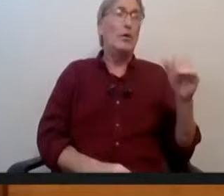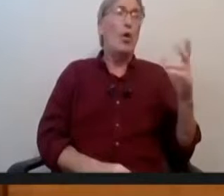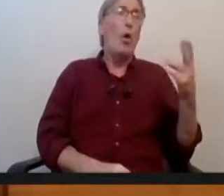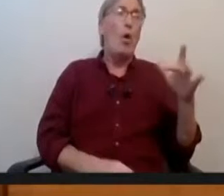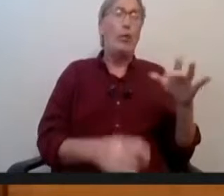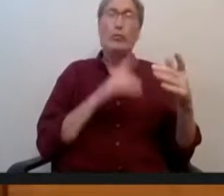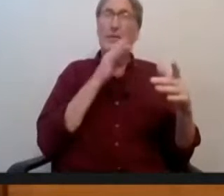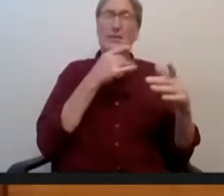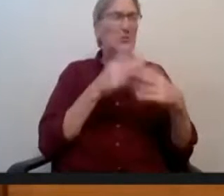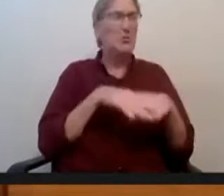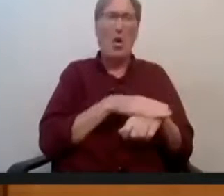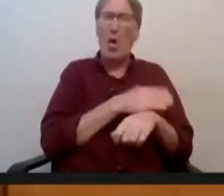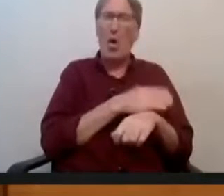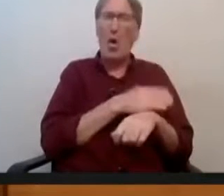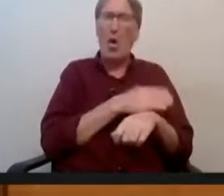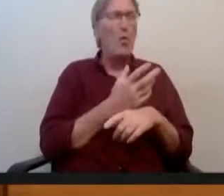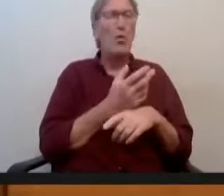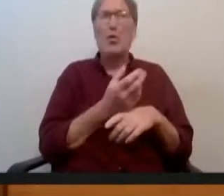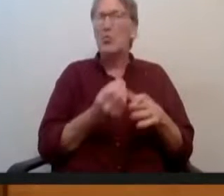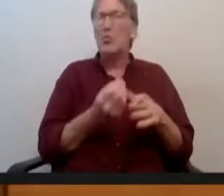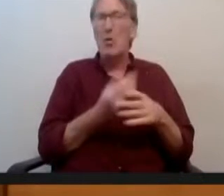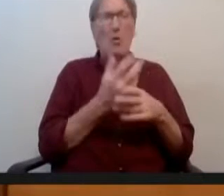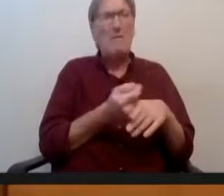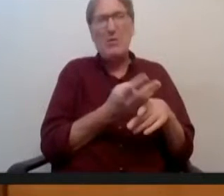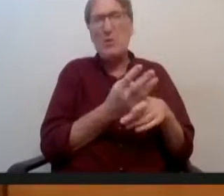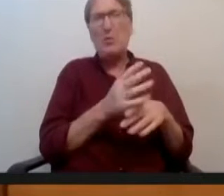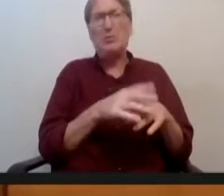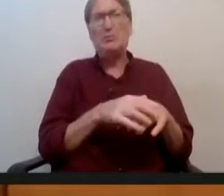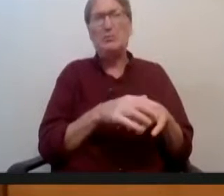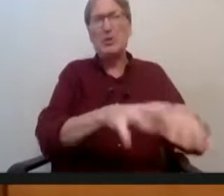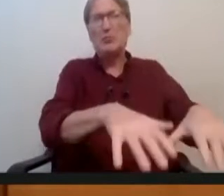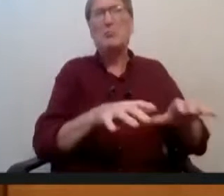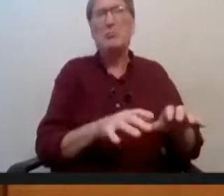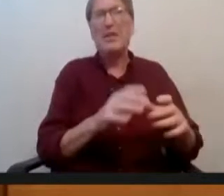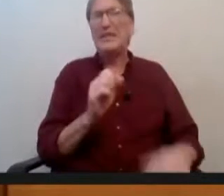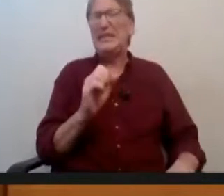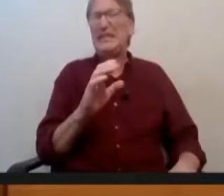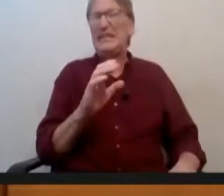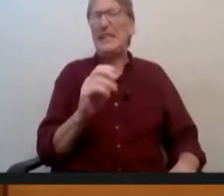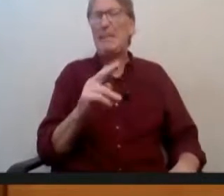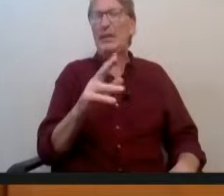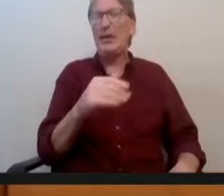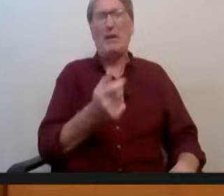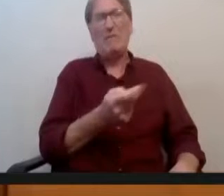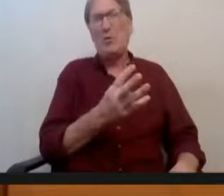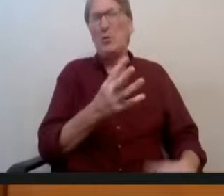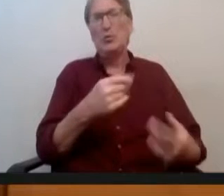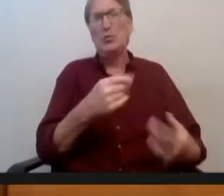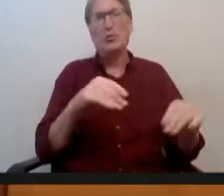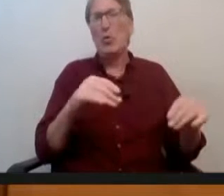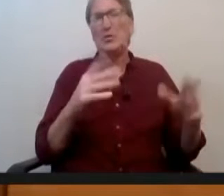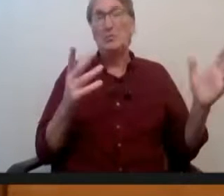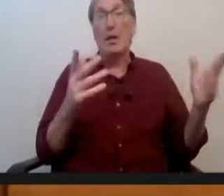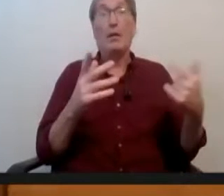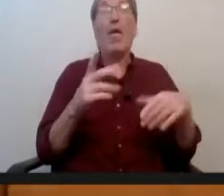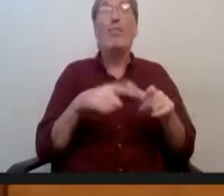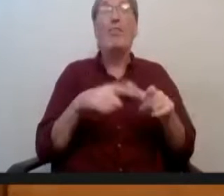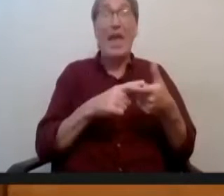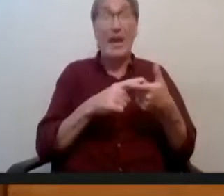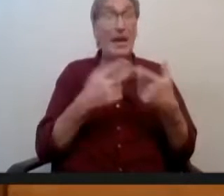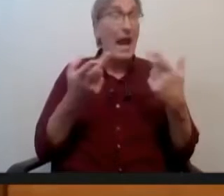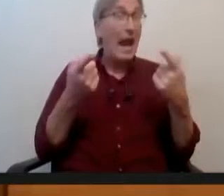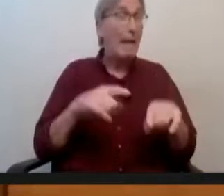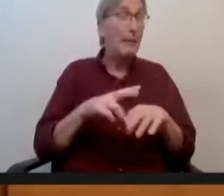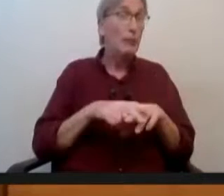only a few cemeteries and a handful of shops and houses. The railroads and yards of the Heinz